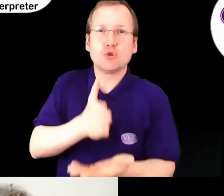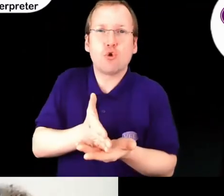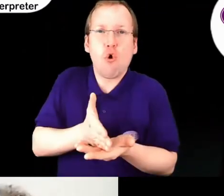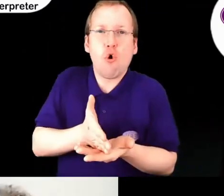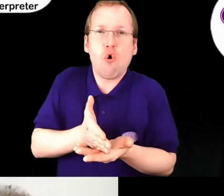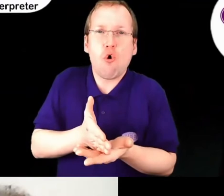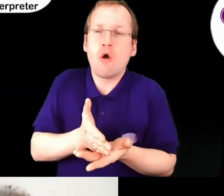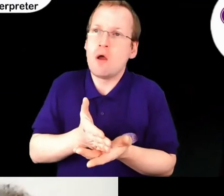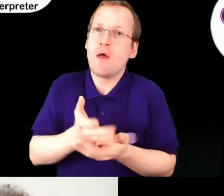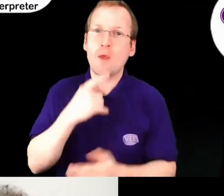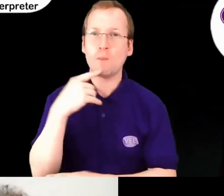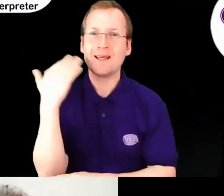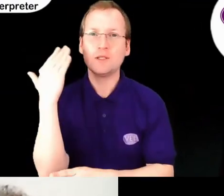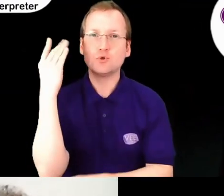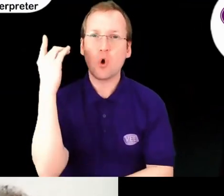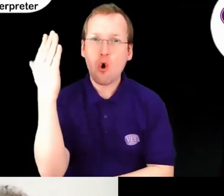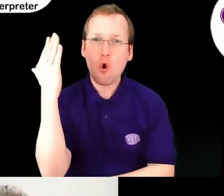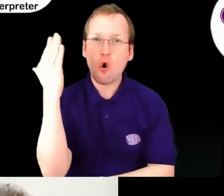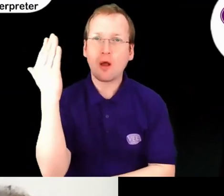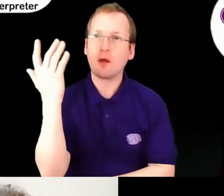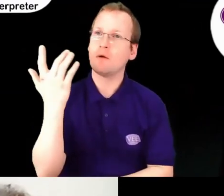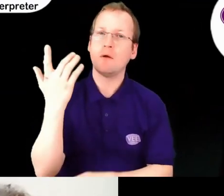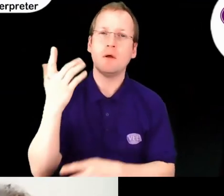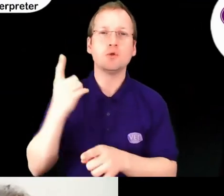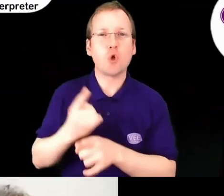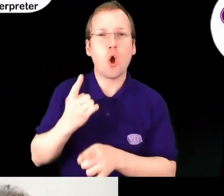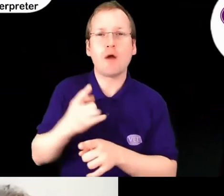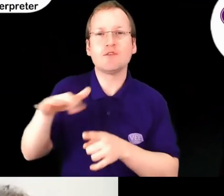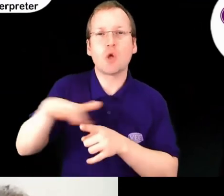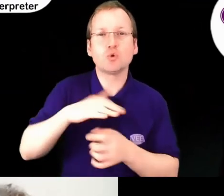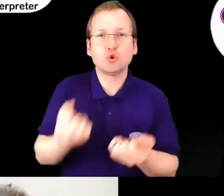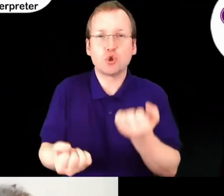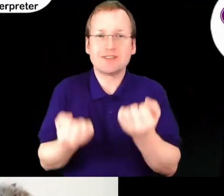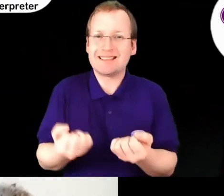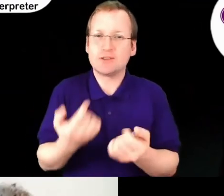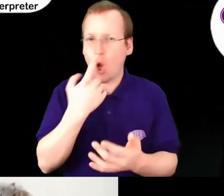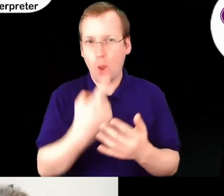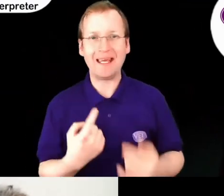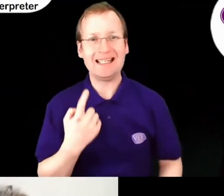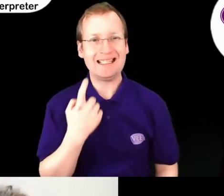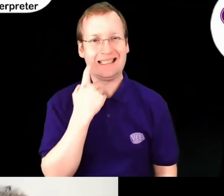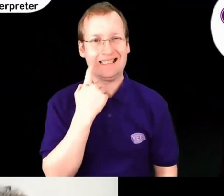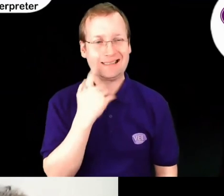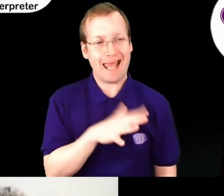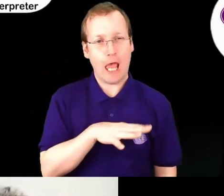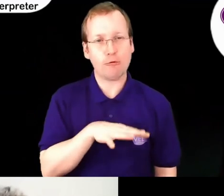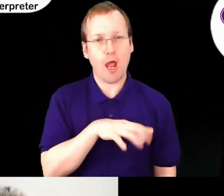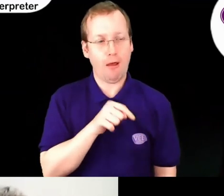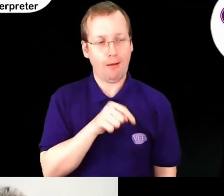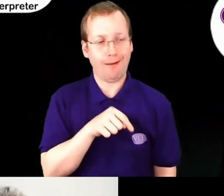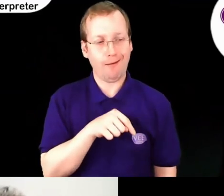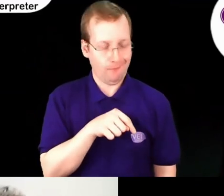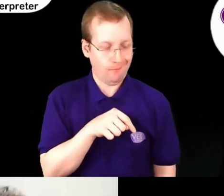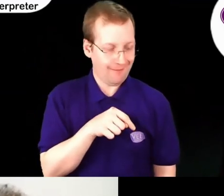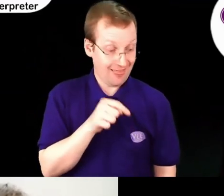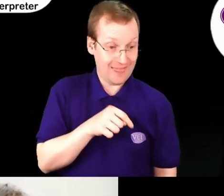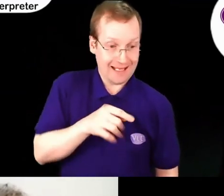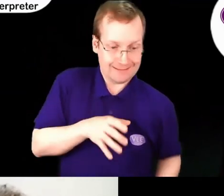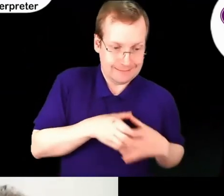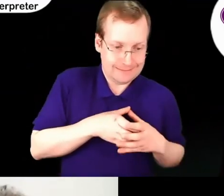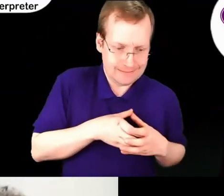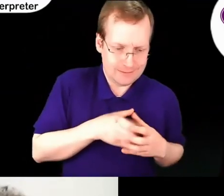that when we speak of social justice, we're not just keeping it to the easier areas of life, which are easy